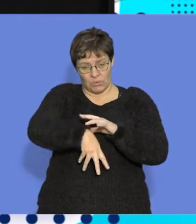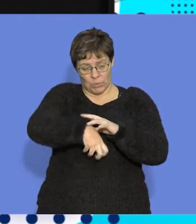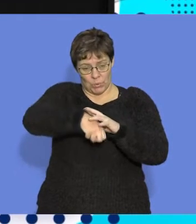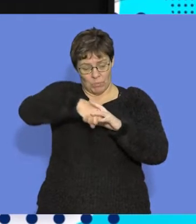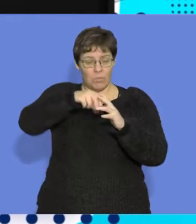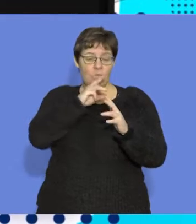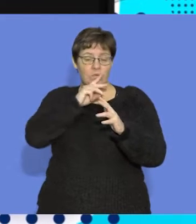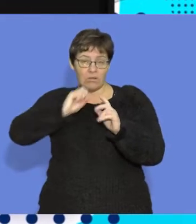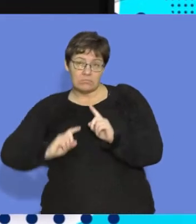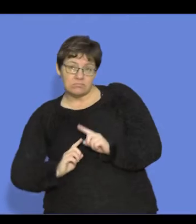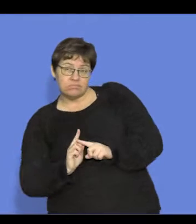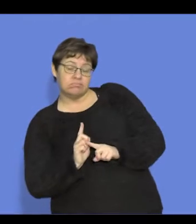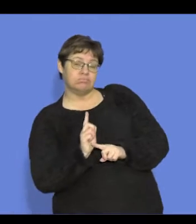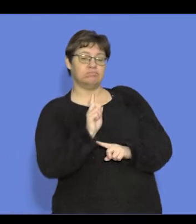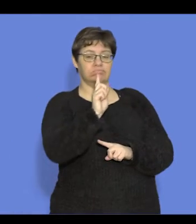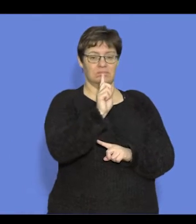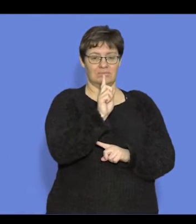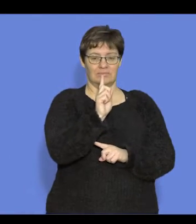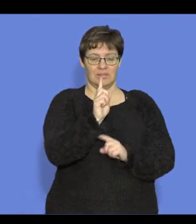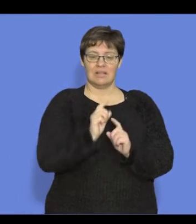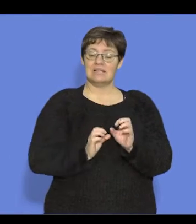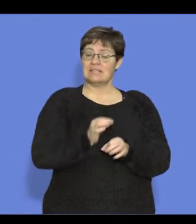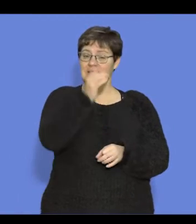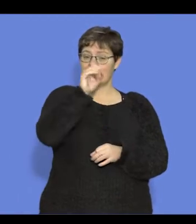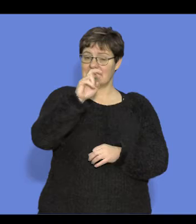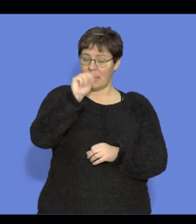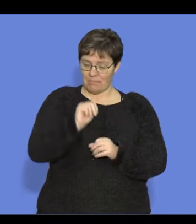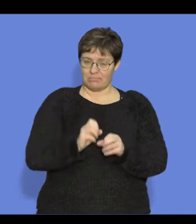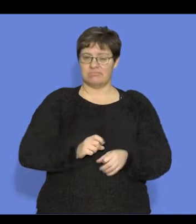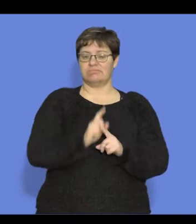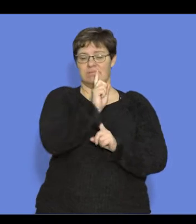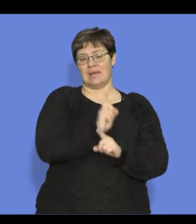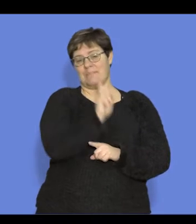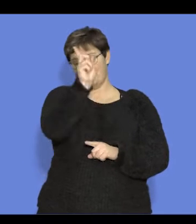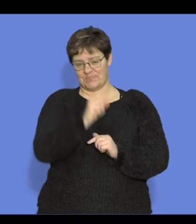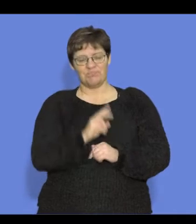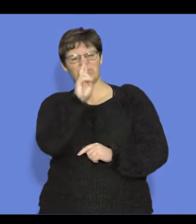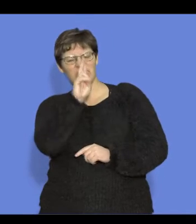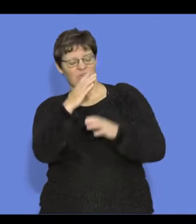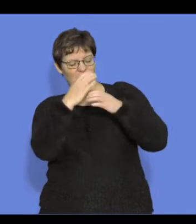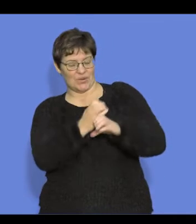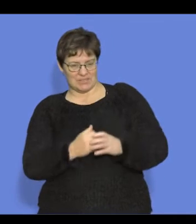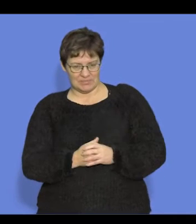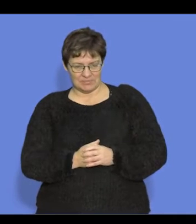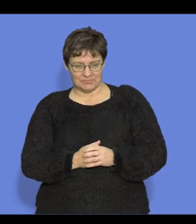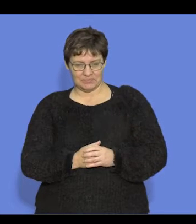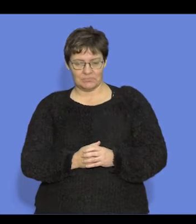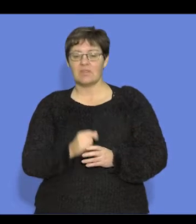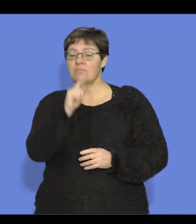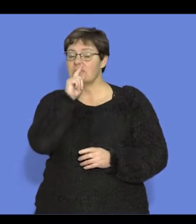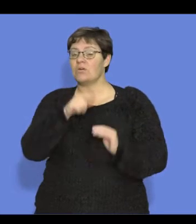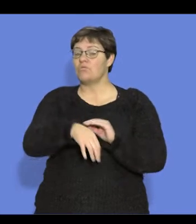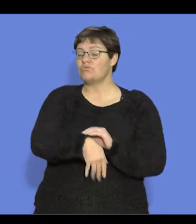is transported up by the stems. So that's what we're going to have a look at today. We're going to be looking at